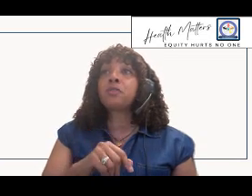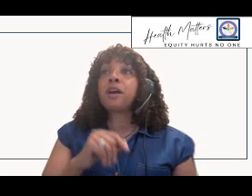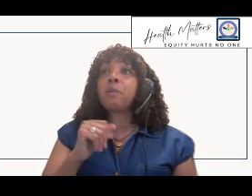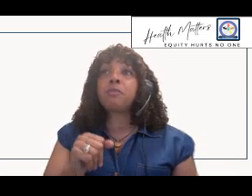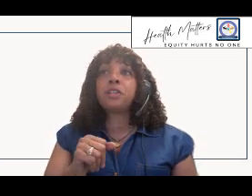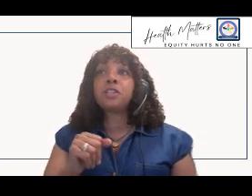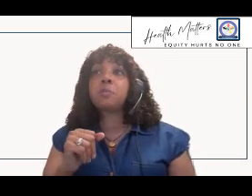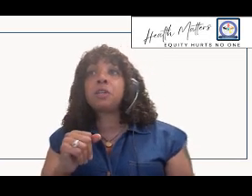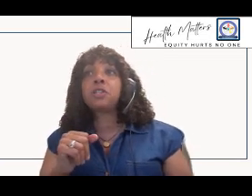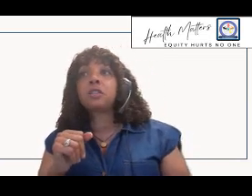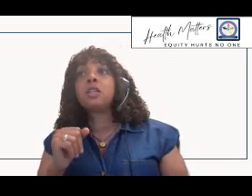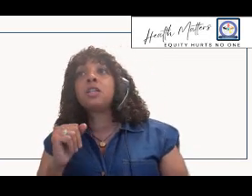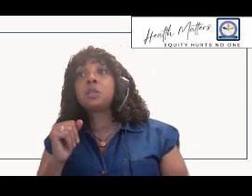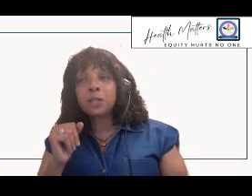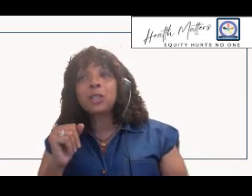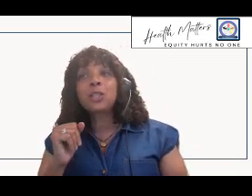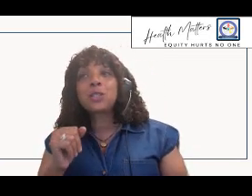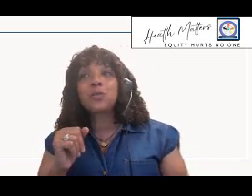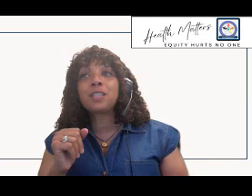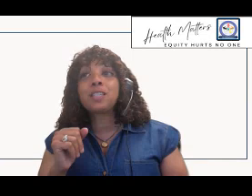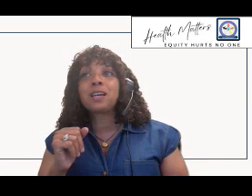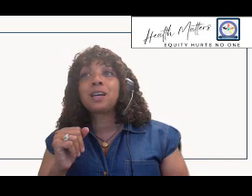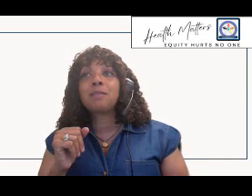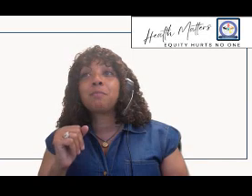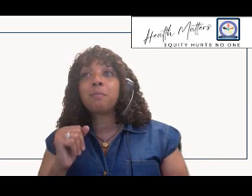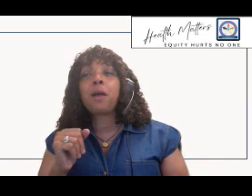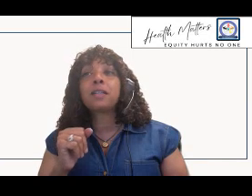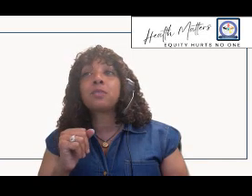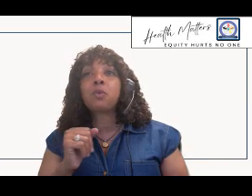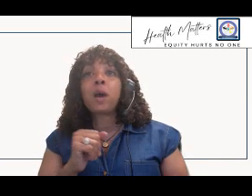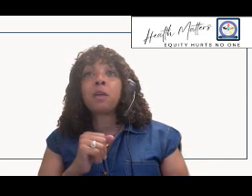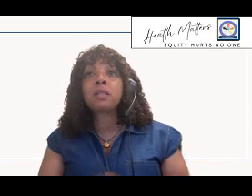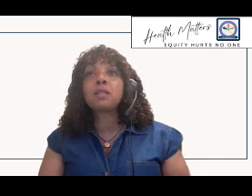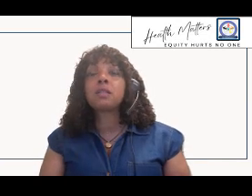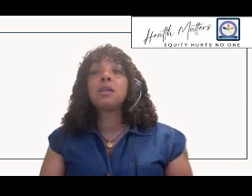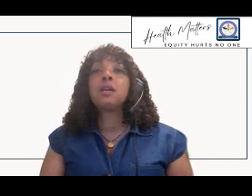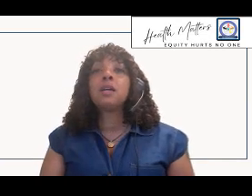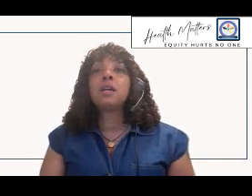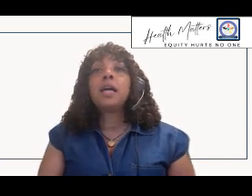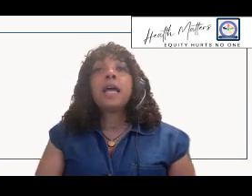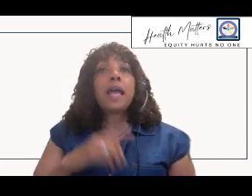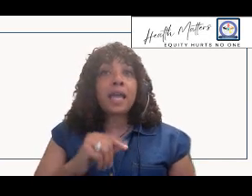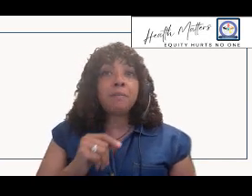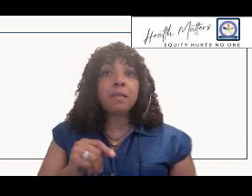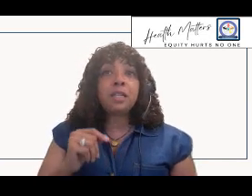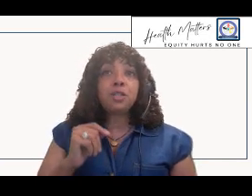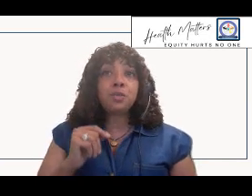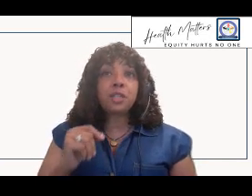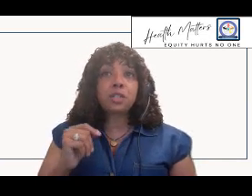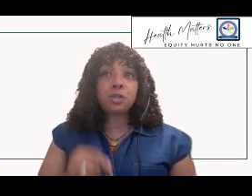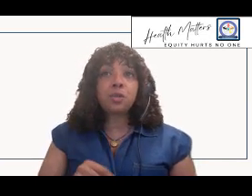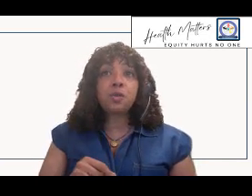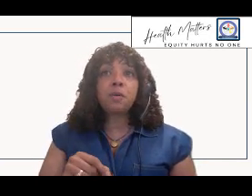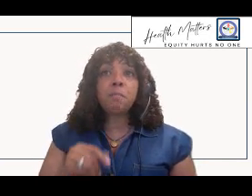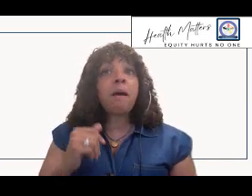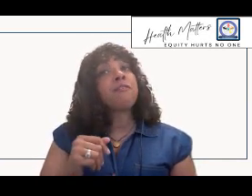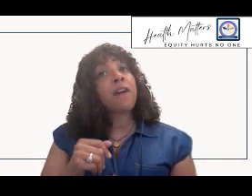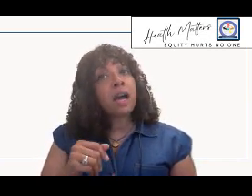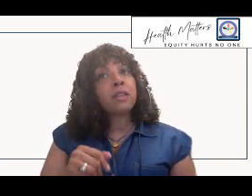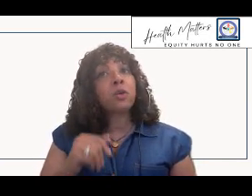and certified prevention specialist service practice requirements. AB